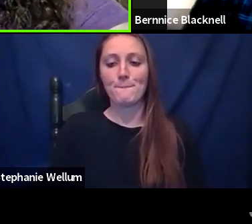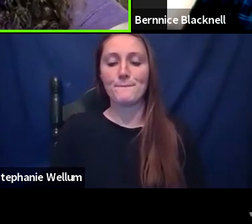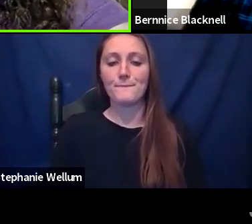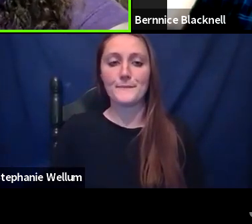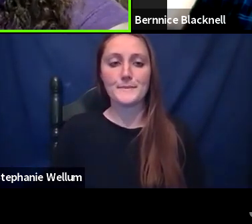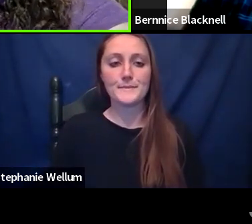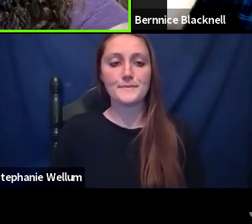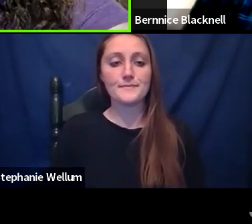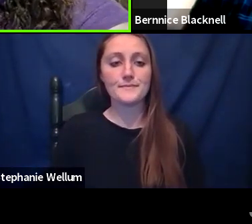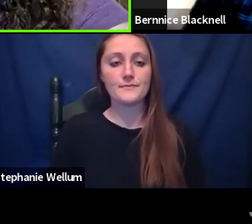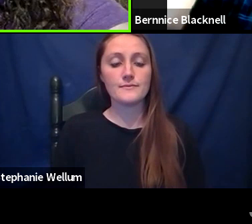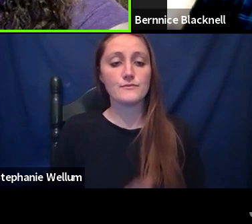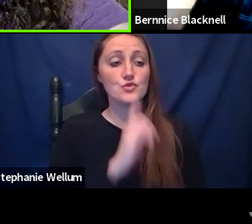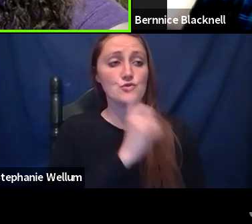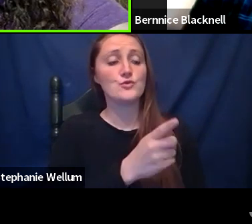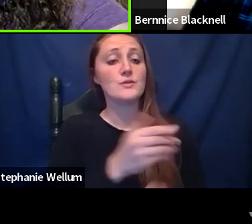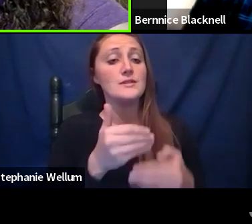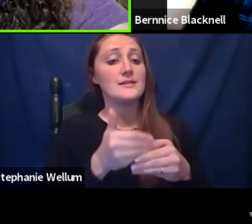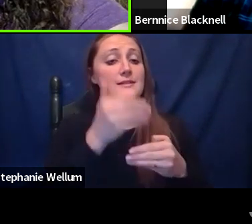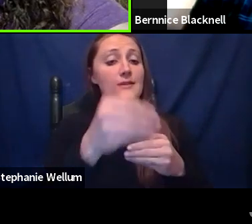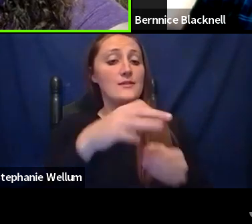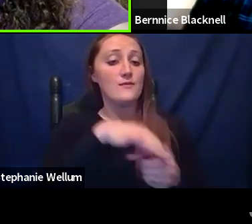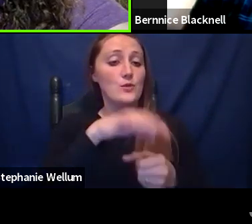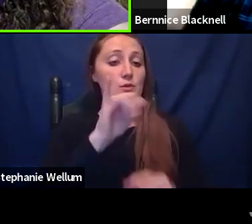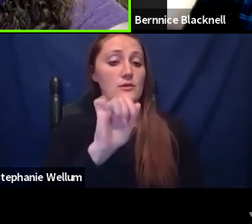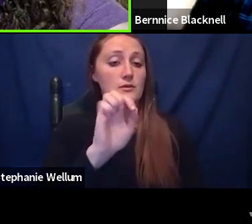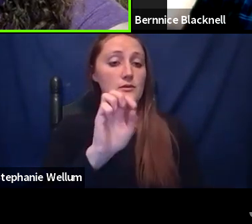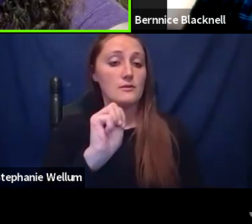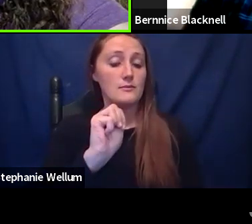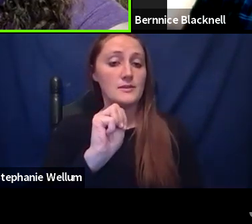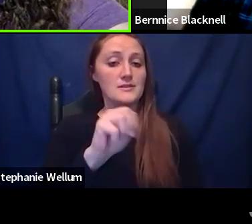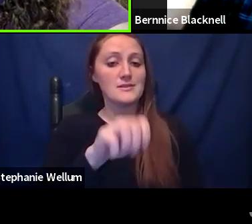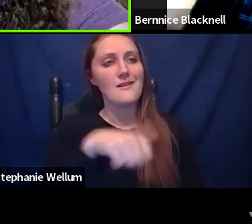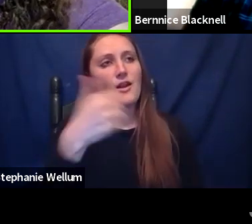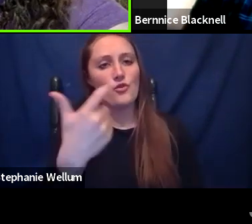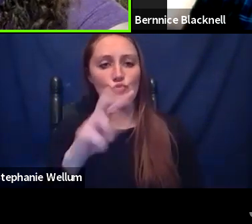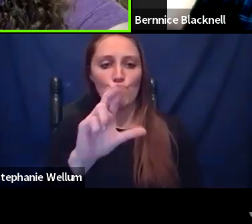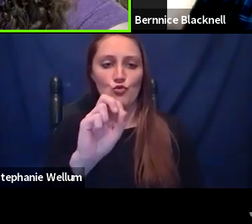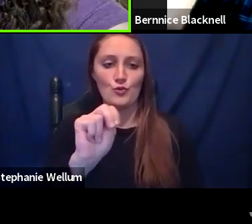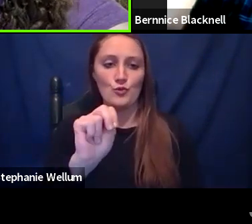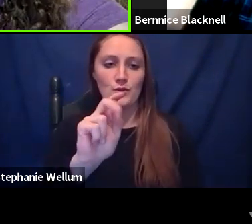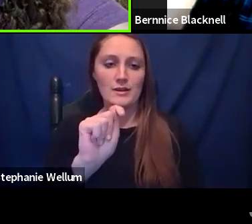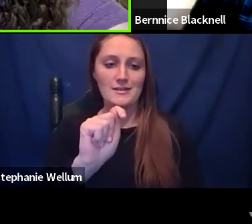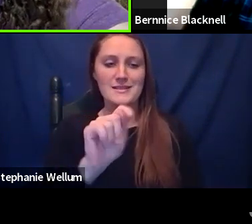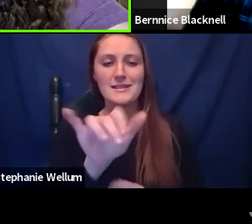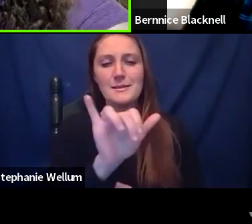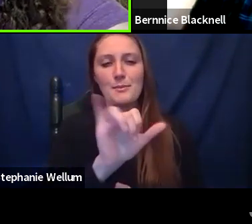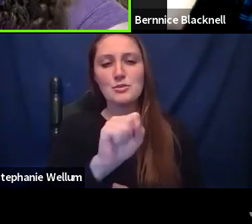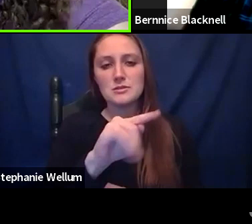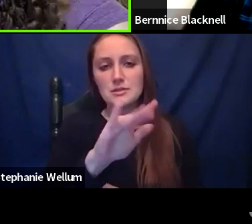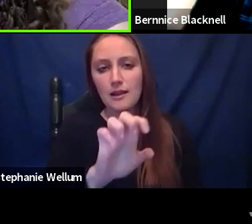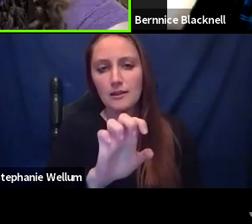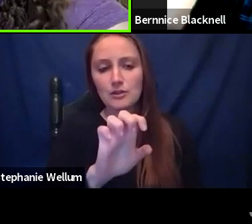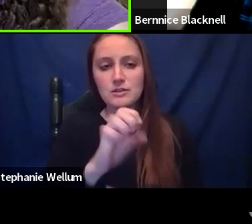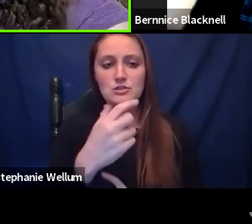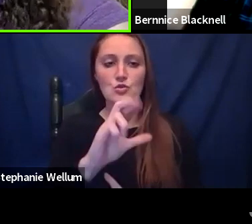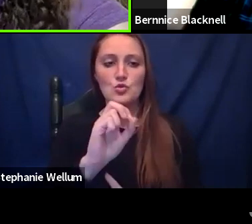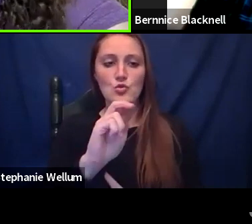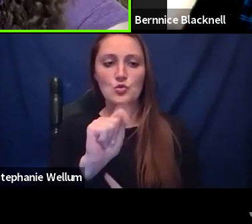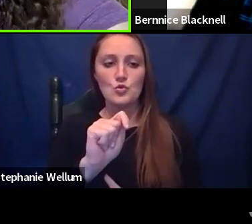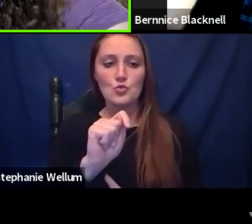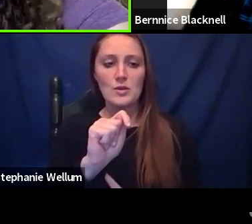Sure. So the next voting item is another grant, and it's a similar style. So it's a grant allocation,